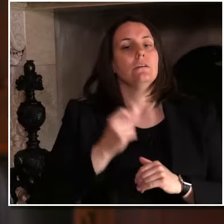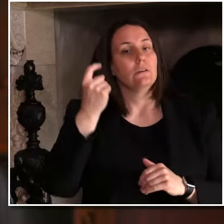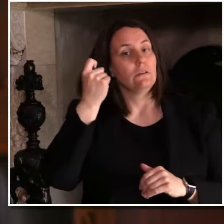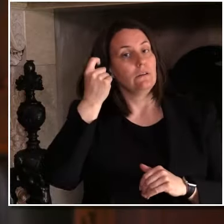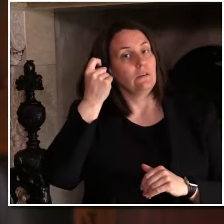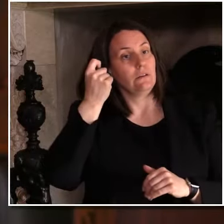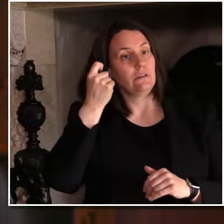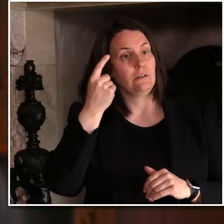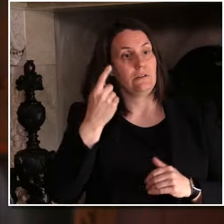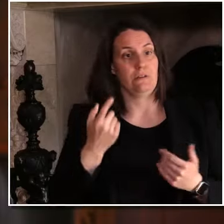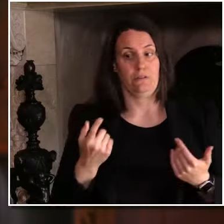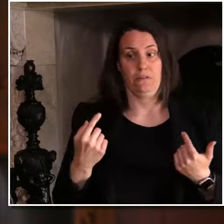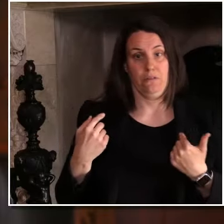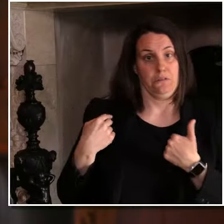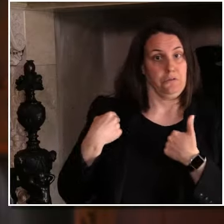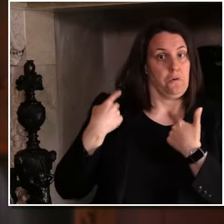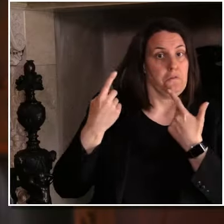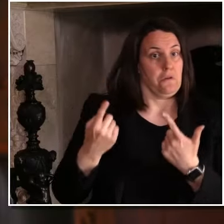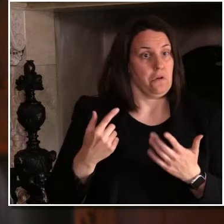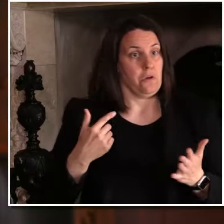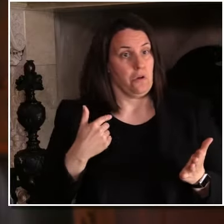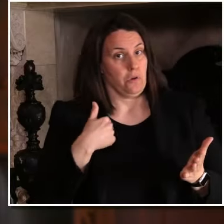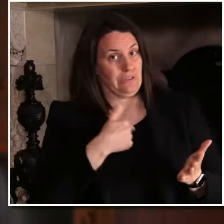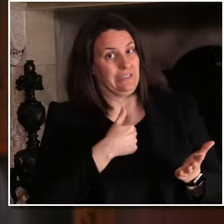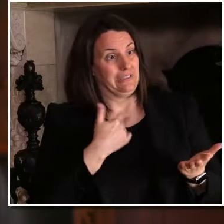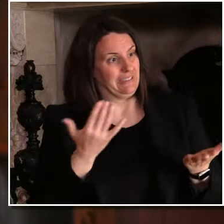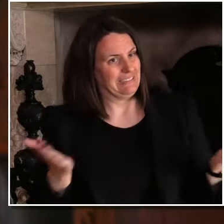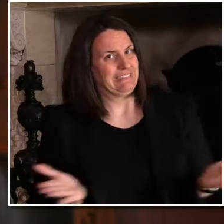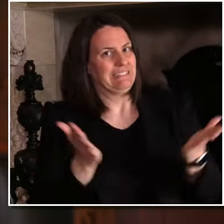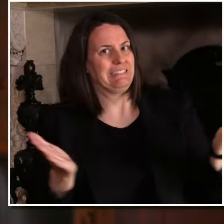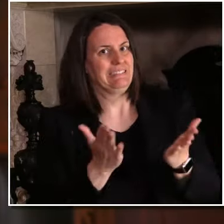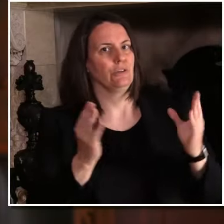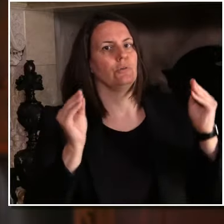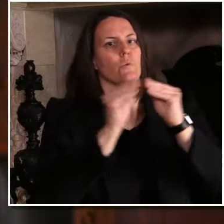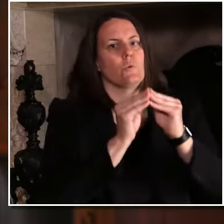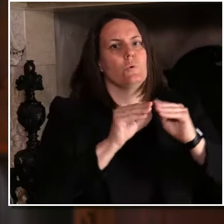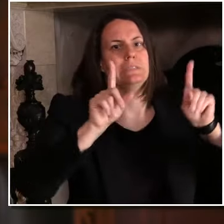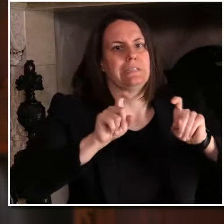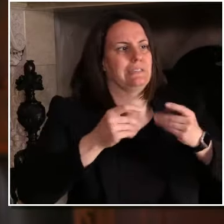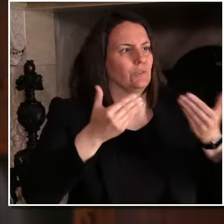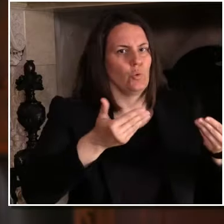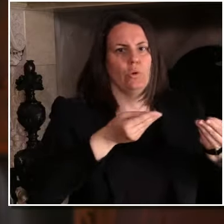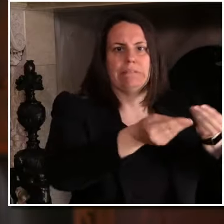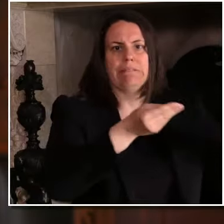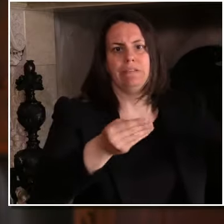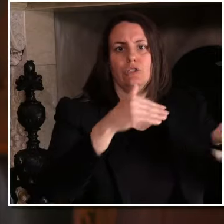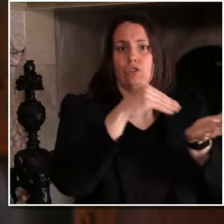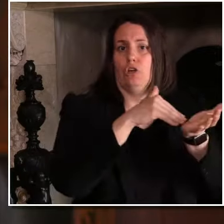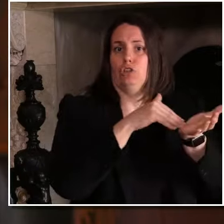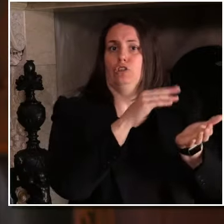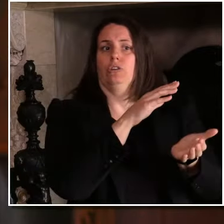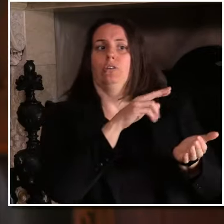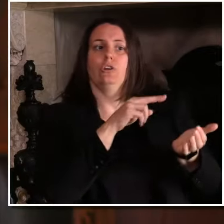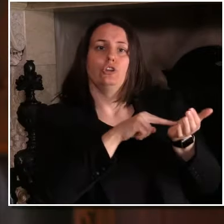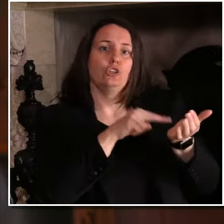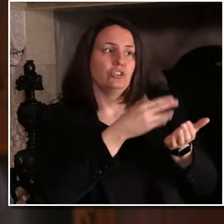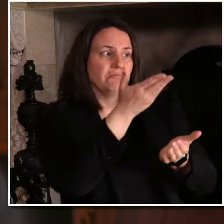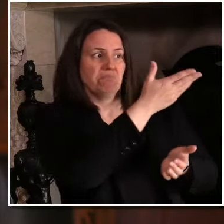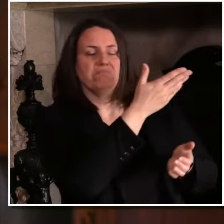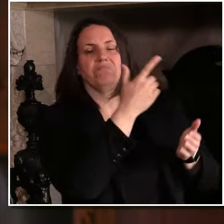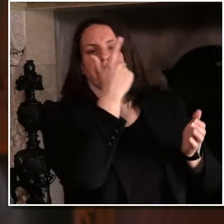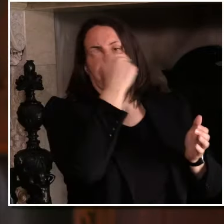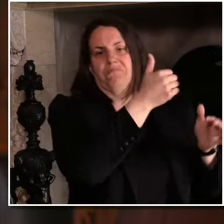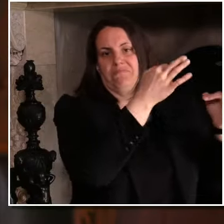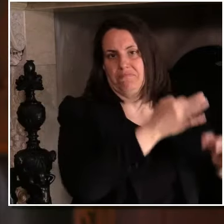And I don't know, Dr. Westergaard, if you want to say Yeah, this is Ryan Westergaard. I'd say, of course, we can't say anything with certainty because we don't have the data from all